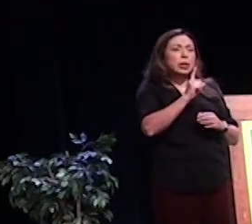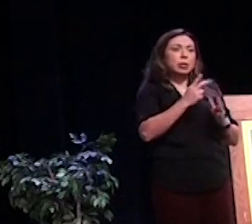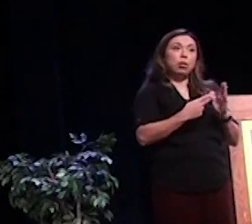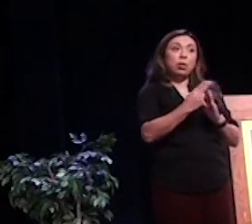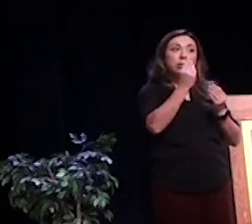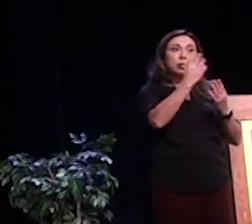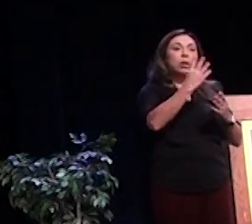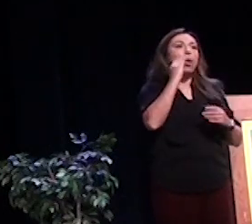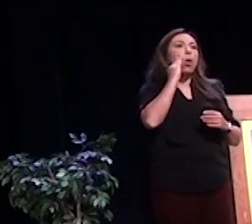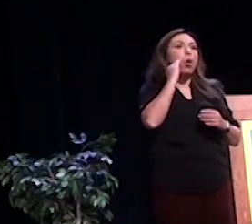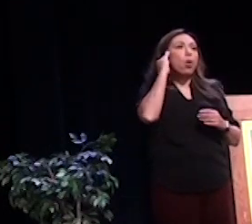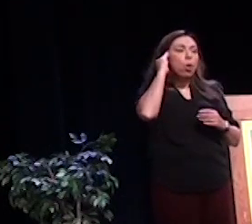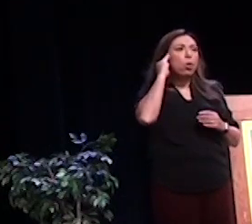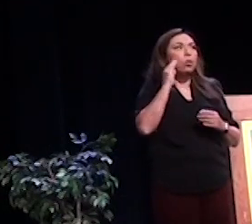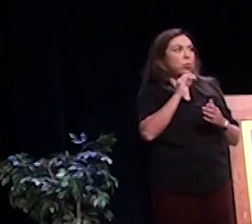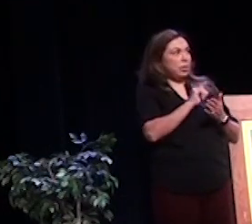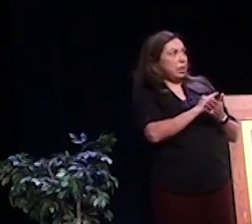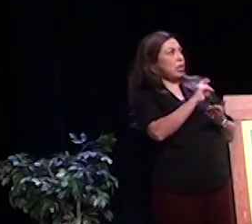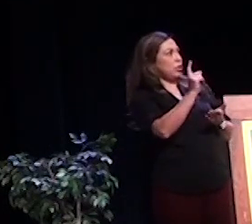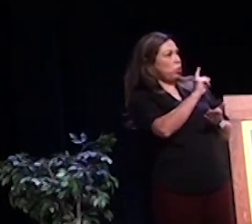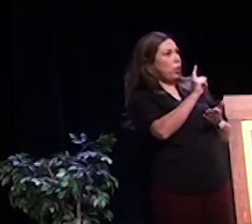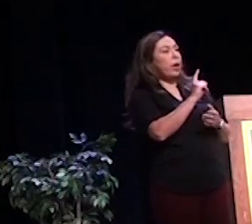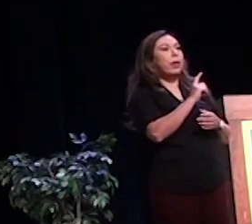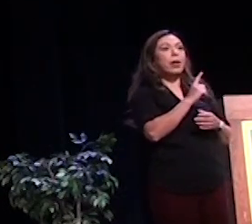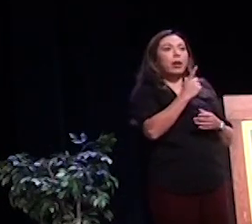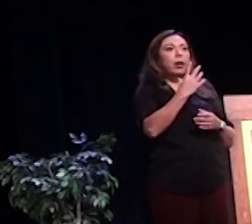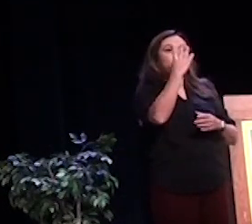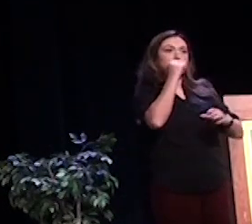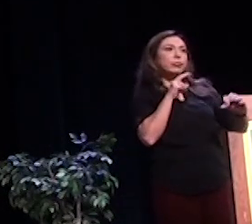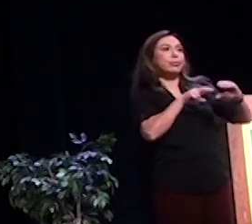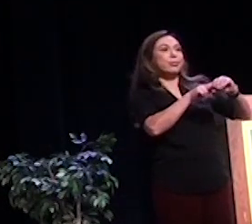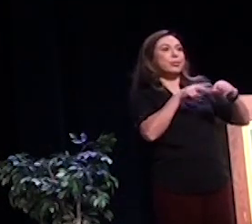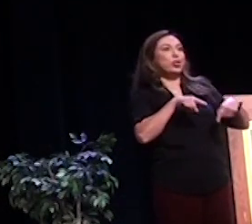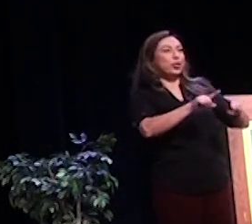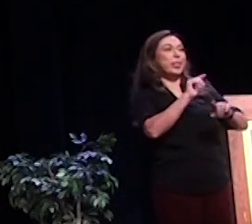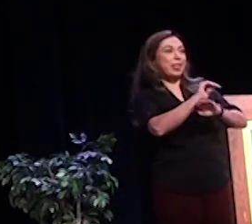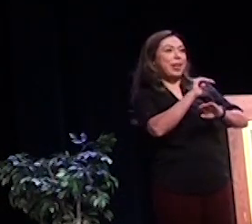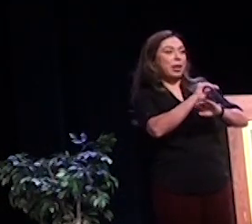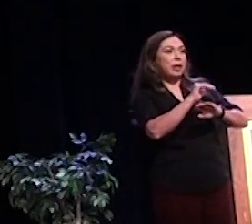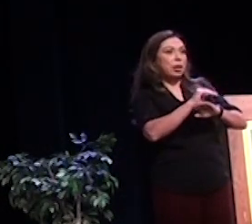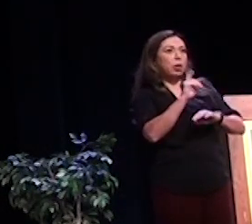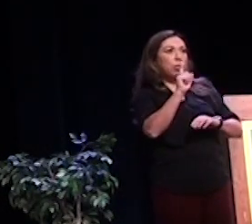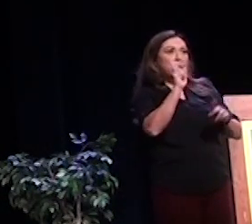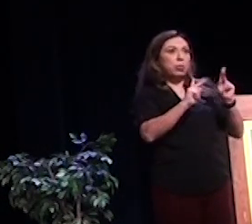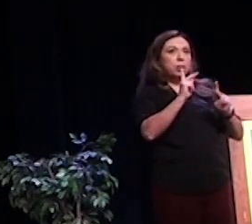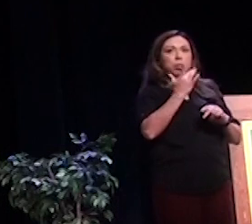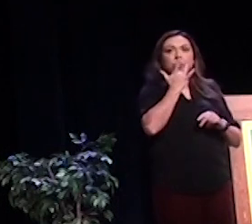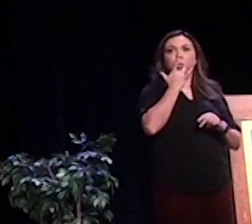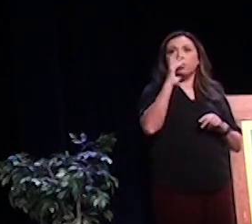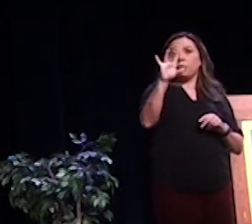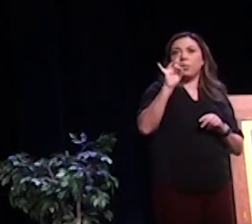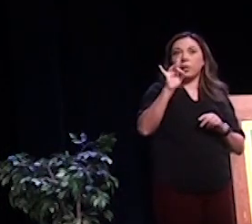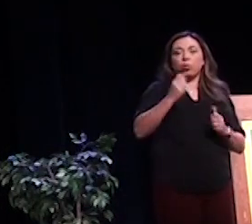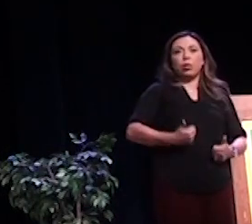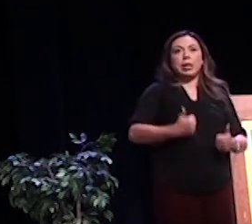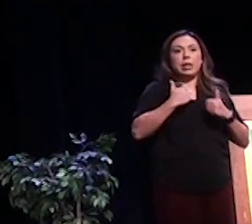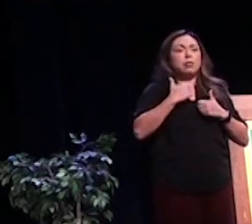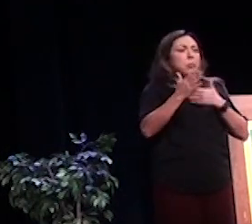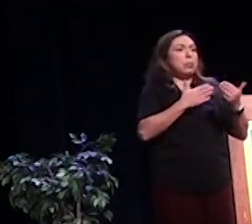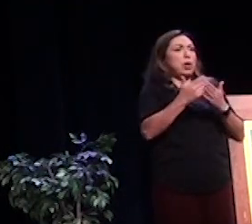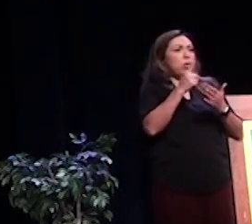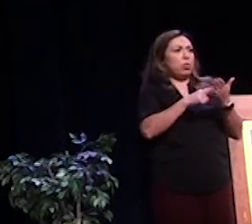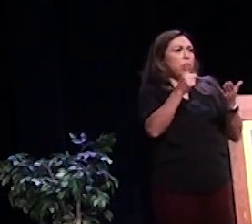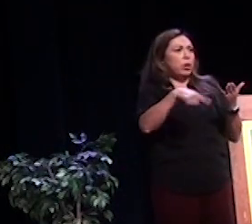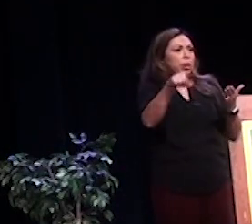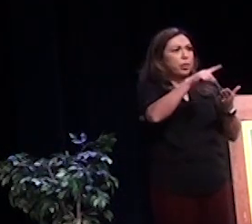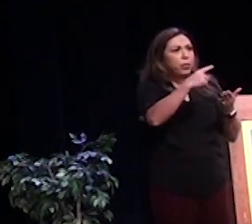where people tuck themselves in and their families in at night, right? So where people choose to live, it doesn't matter what we think of where